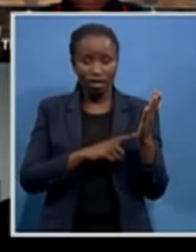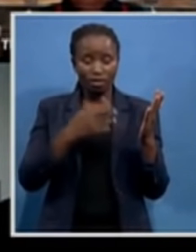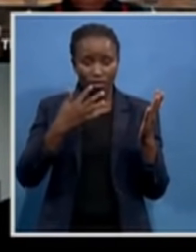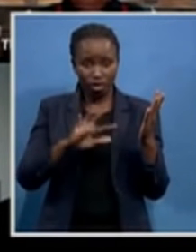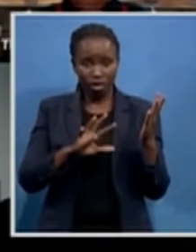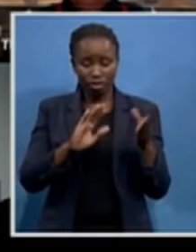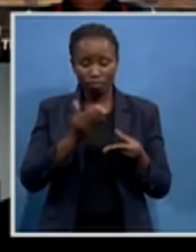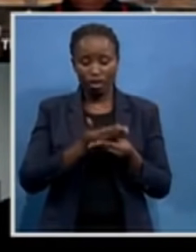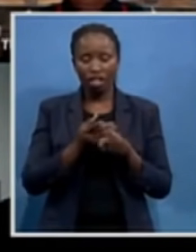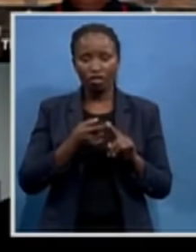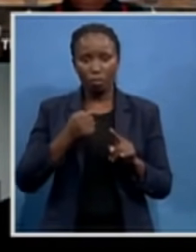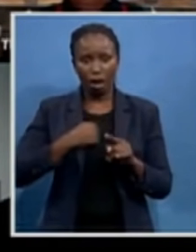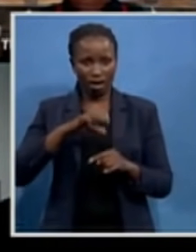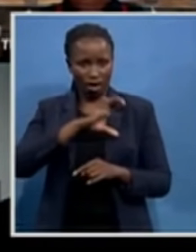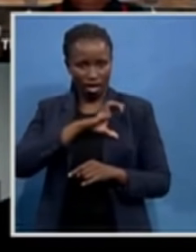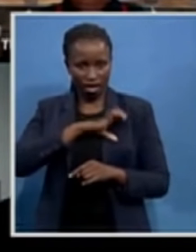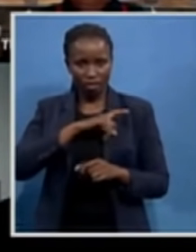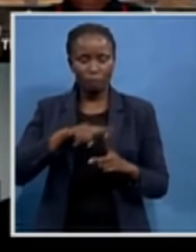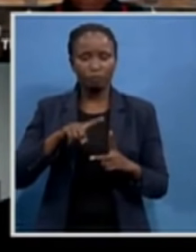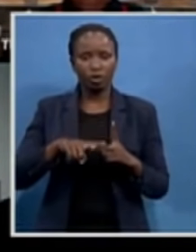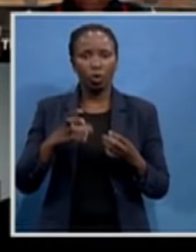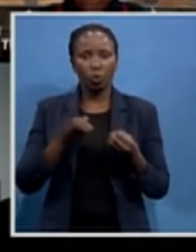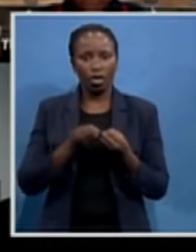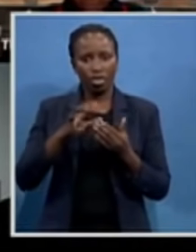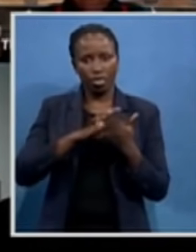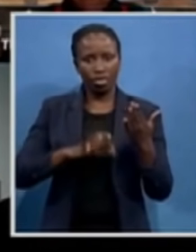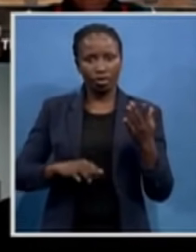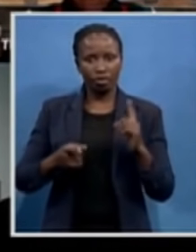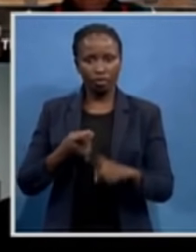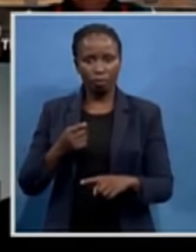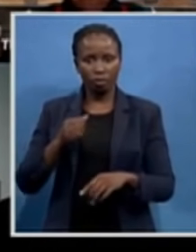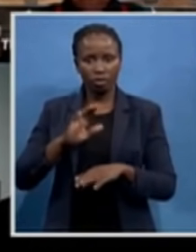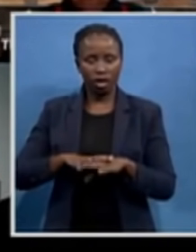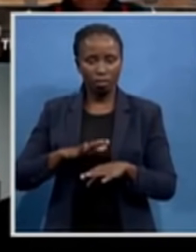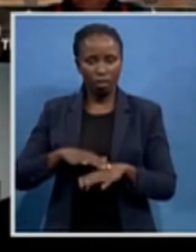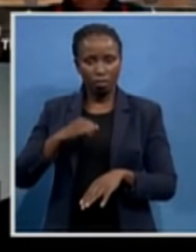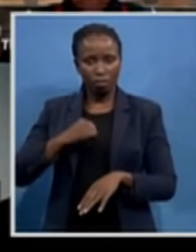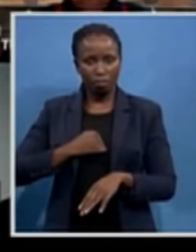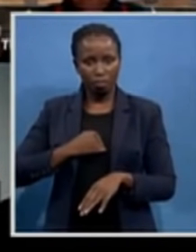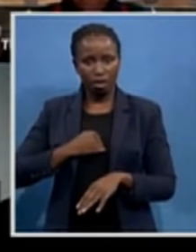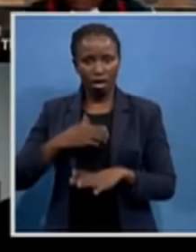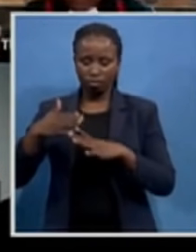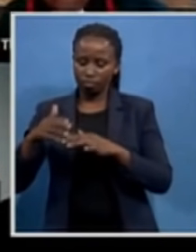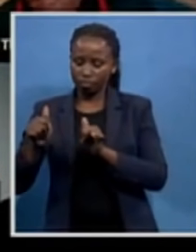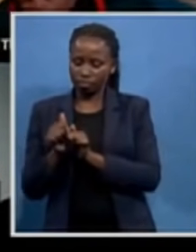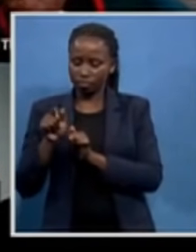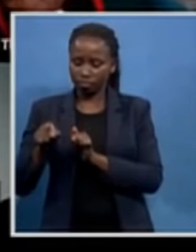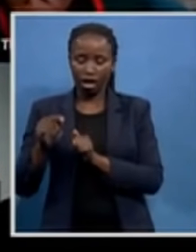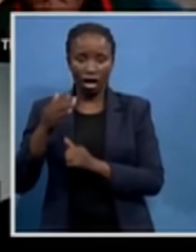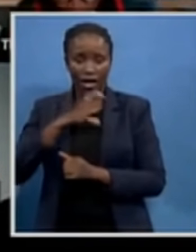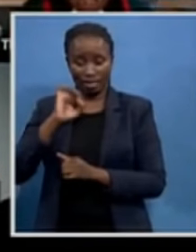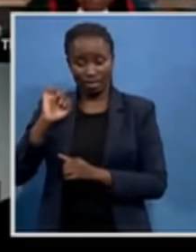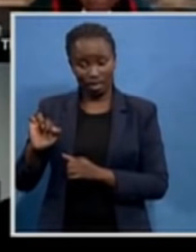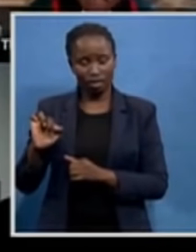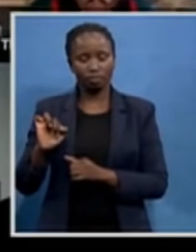the affidavits filed by the client, my learned friends' clients, the court will be aware that we collectively take